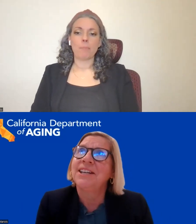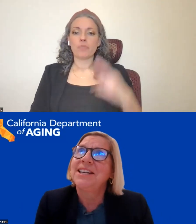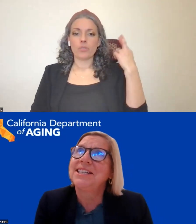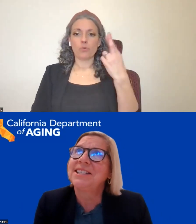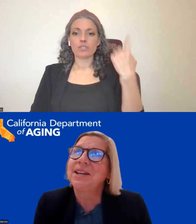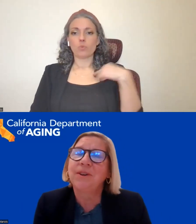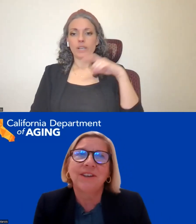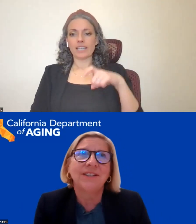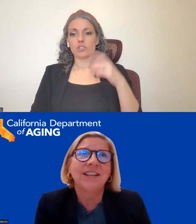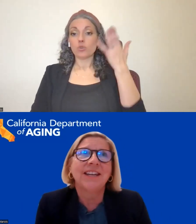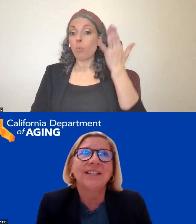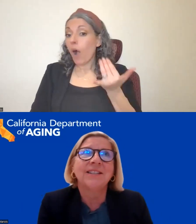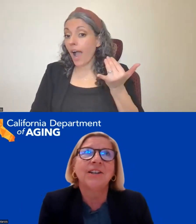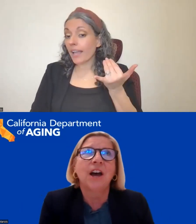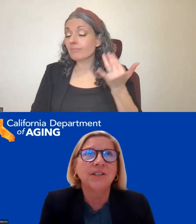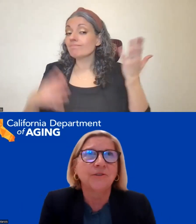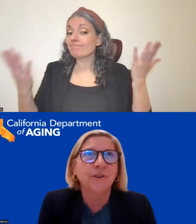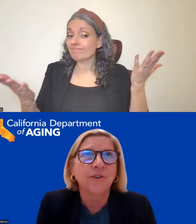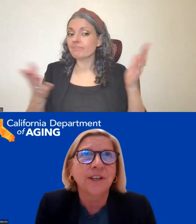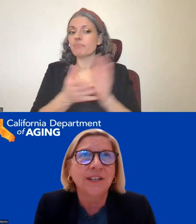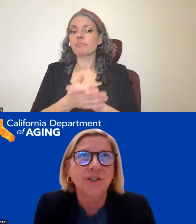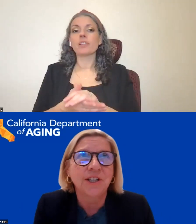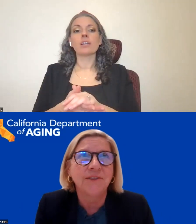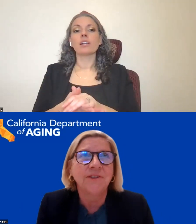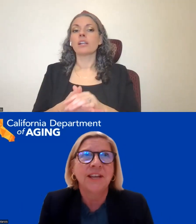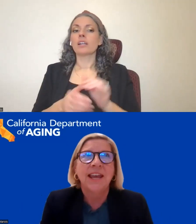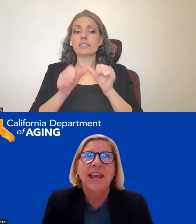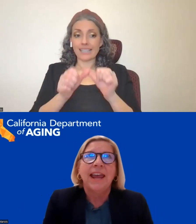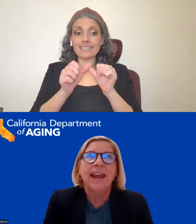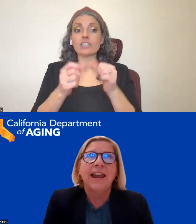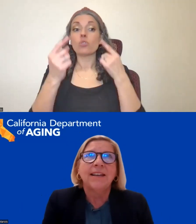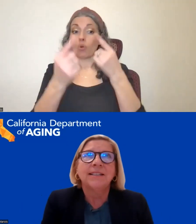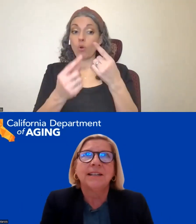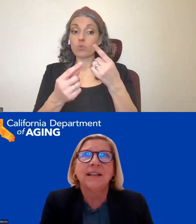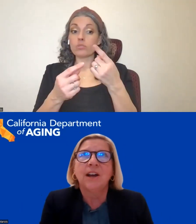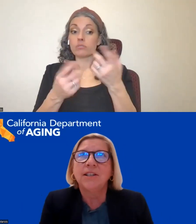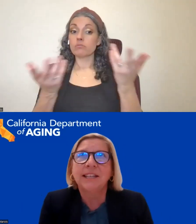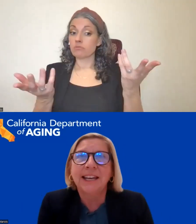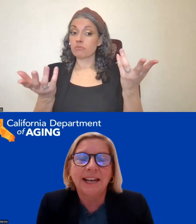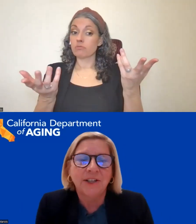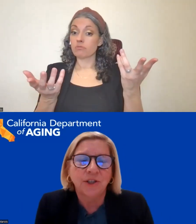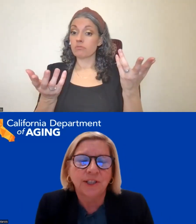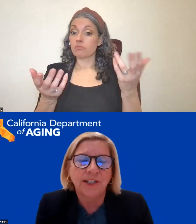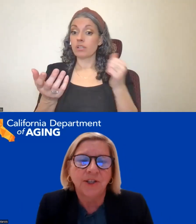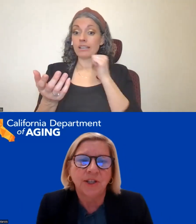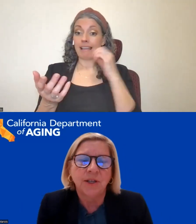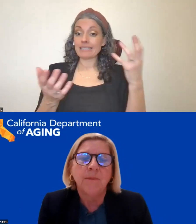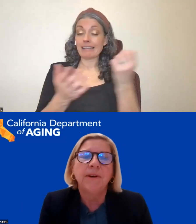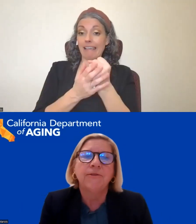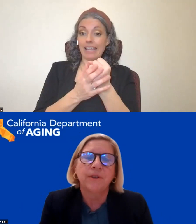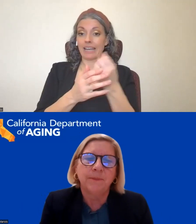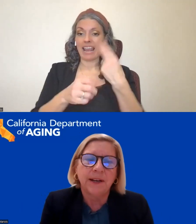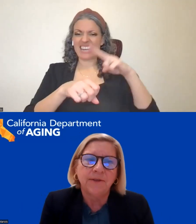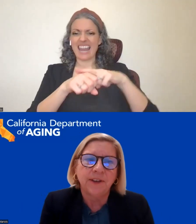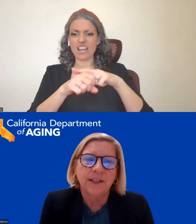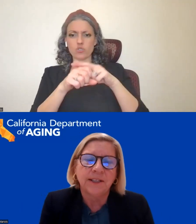you to stay with us is not to further the initiatives and not to gain national attention,